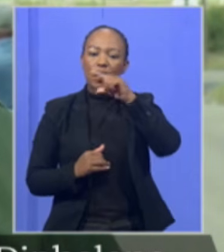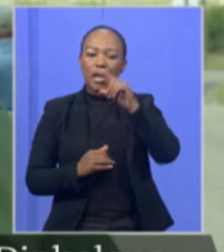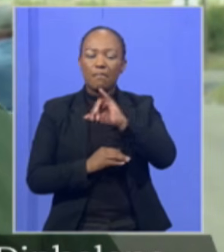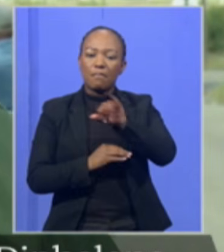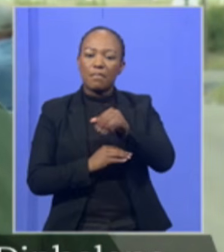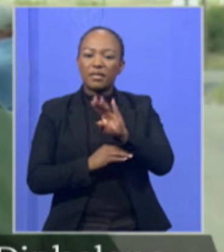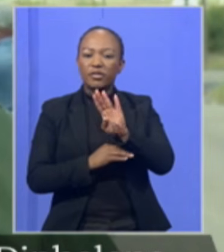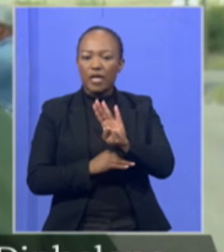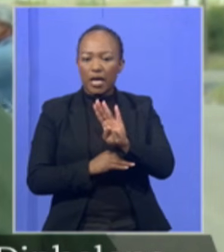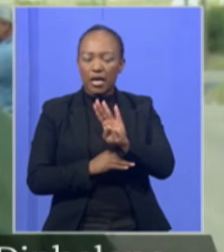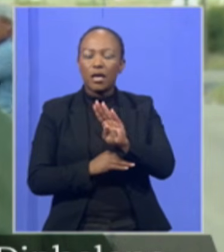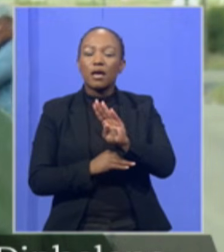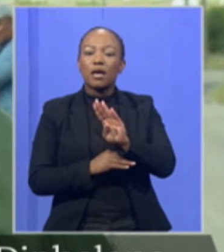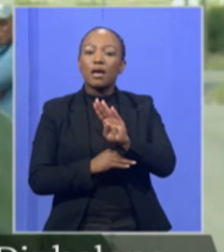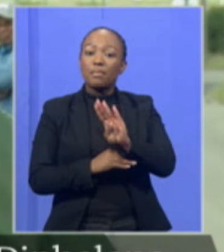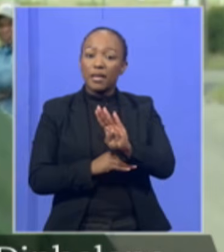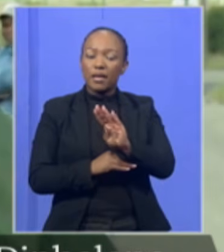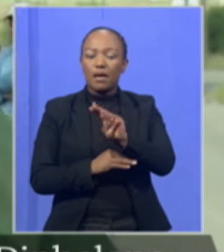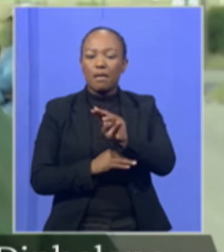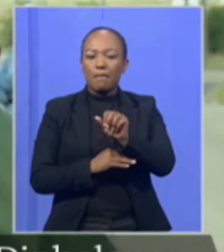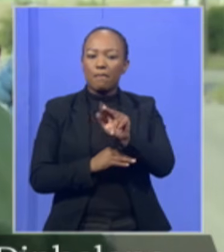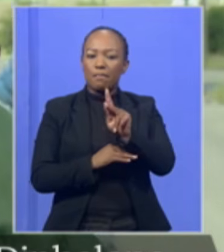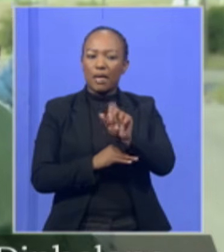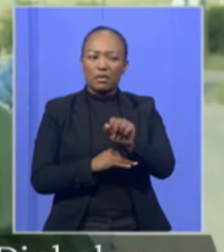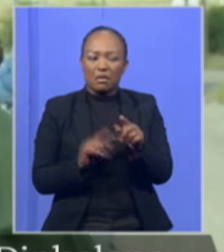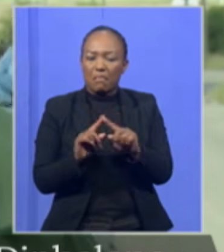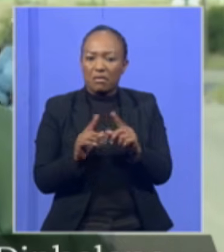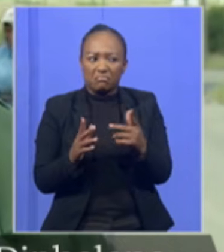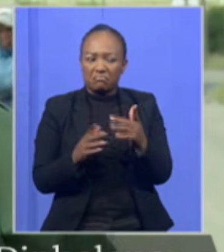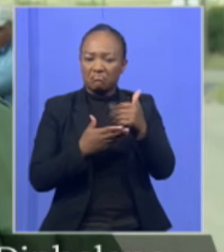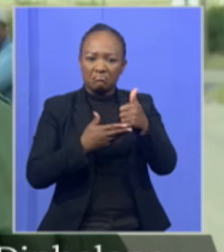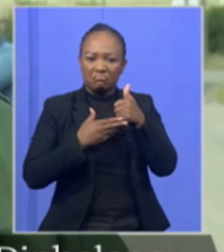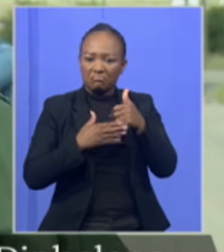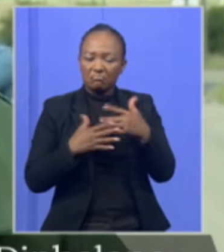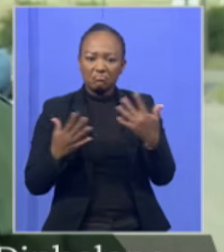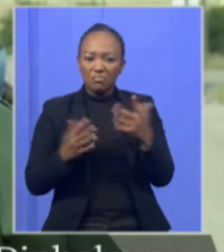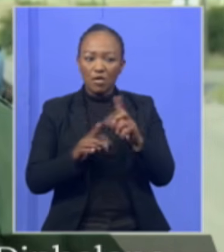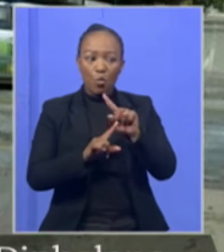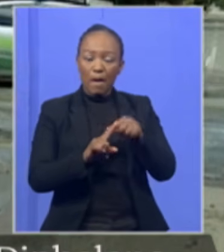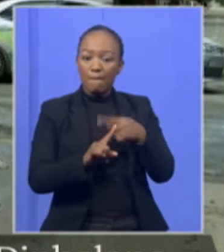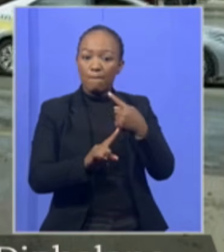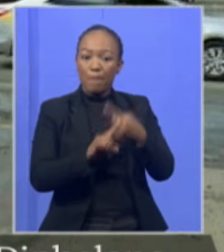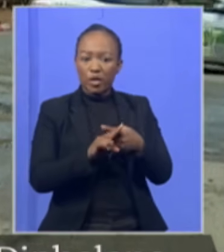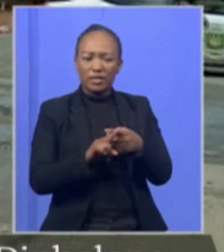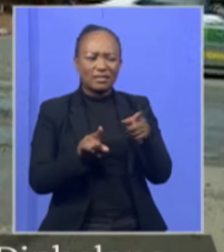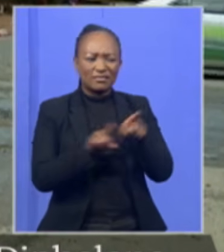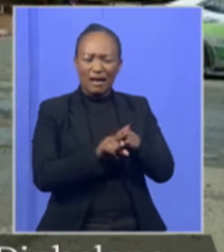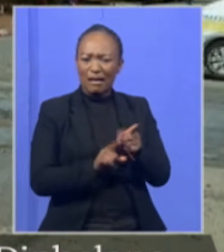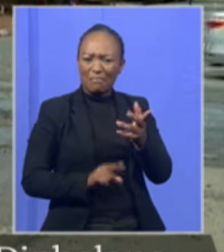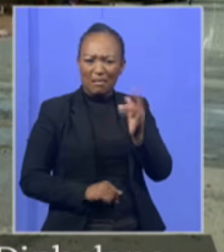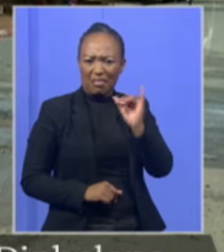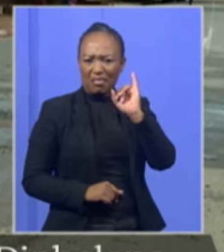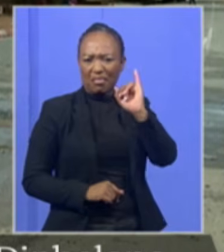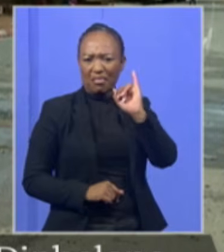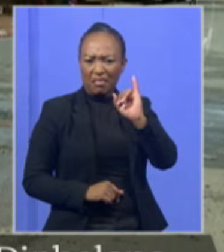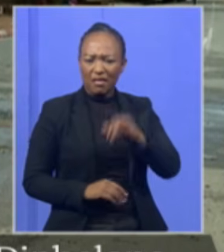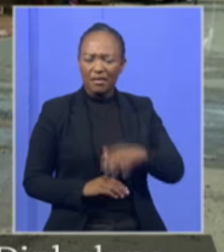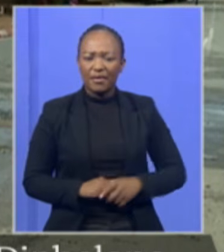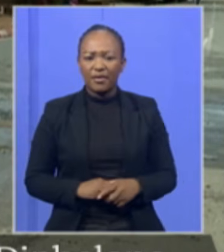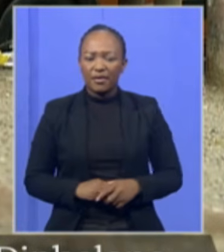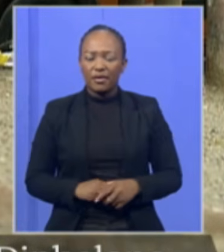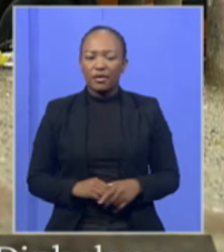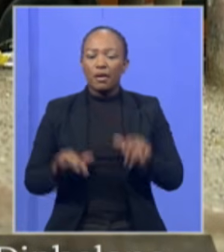ke makatswa gore ba tlo re thusa ka eng ka gore le one ko Potchefstroom go ntse go le yalo. Bangwe ba ngoregela go tseelwa ga